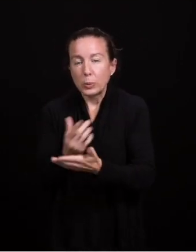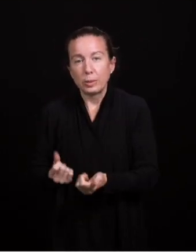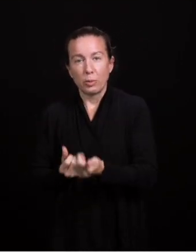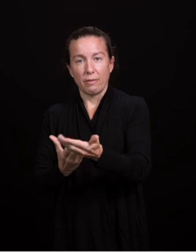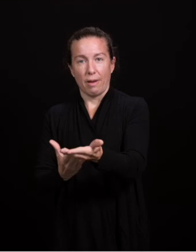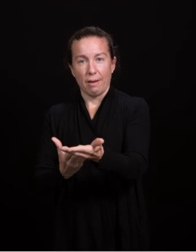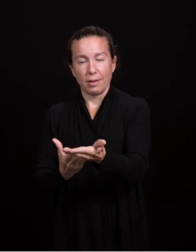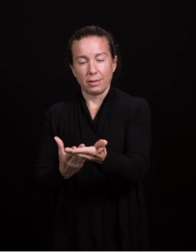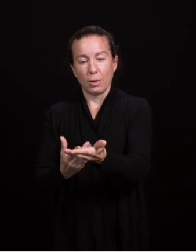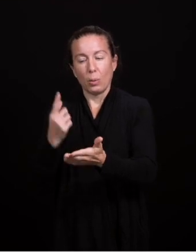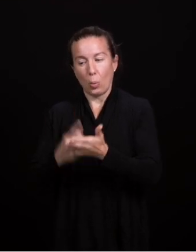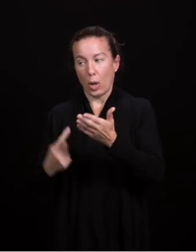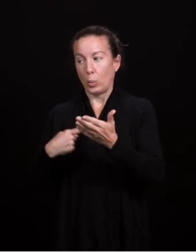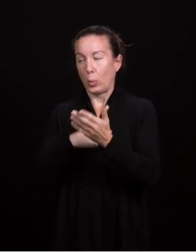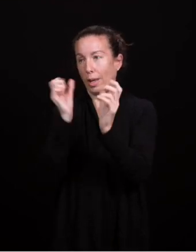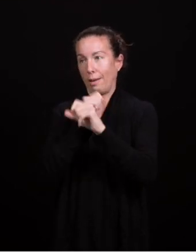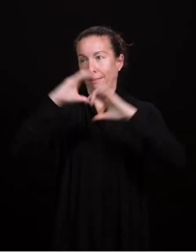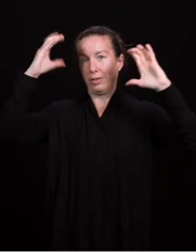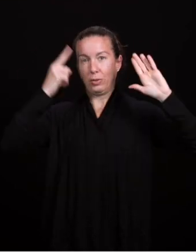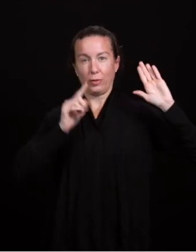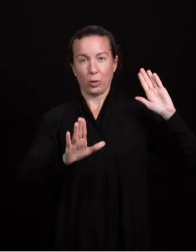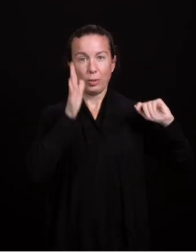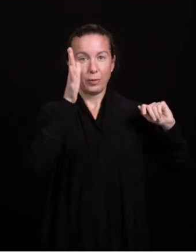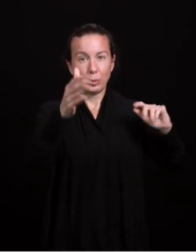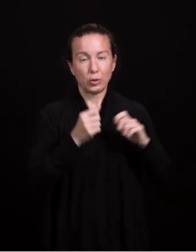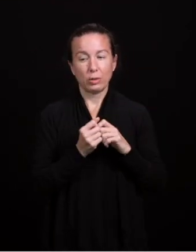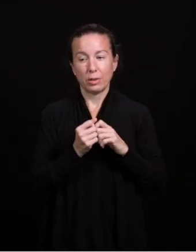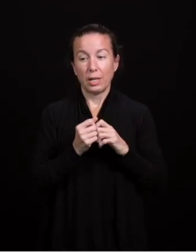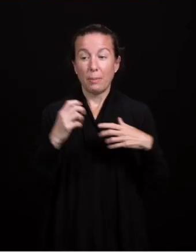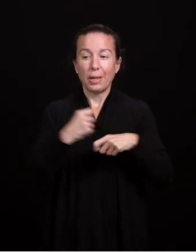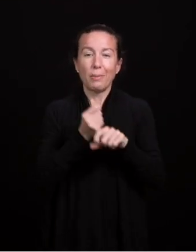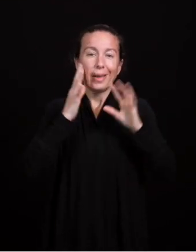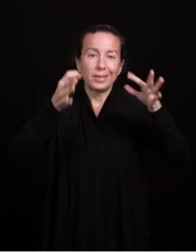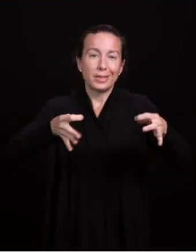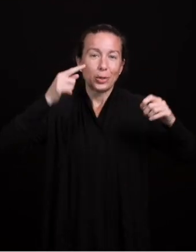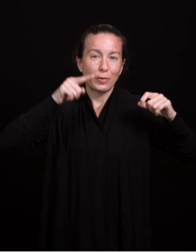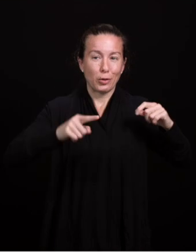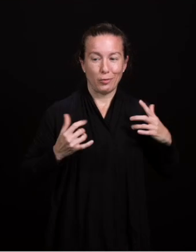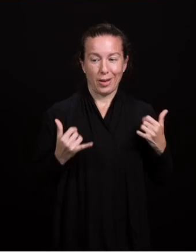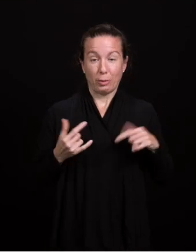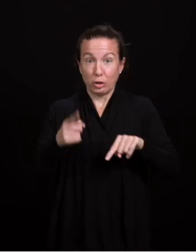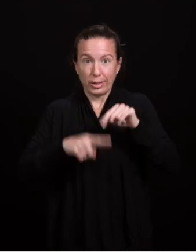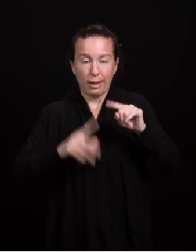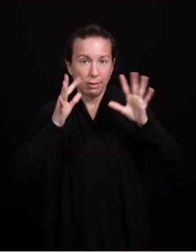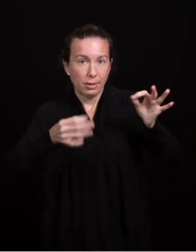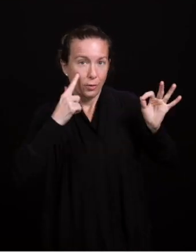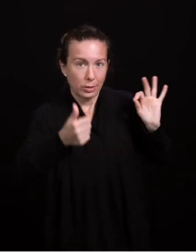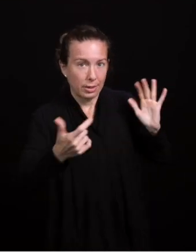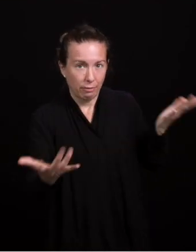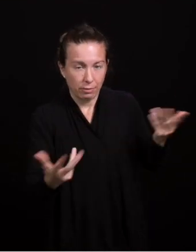we saw in Jane's future, again, making decisions for her when she can't make them for herself. I think that was something